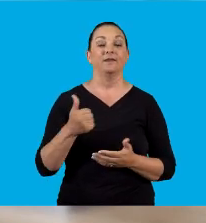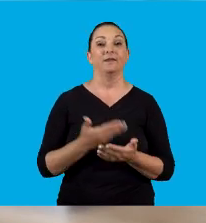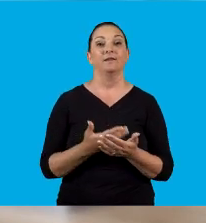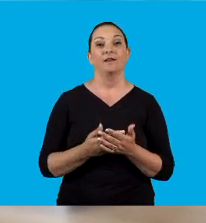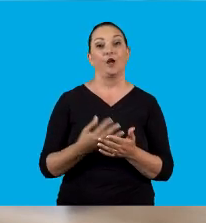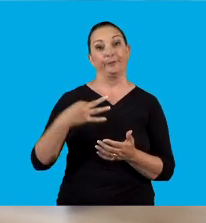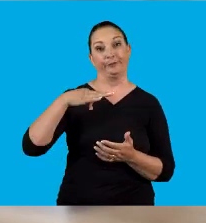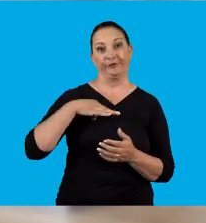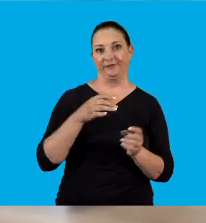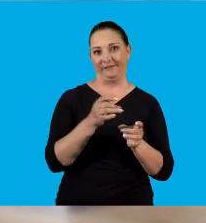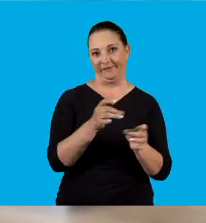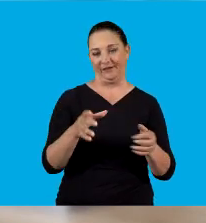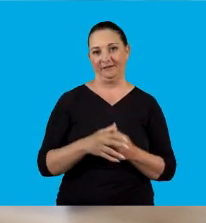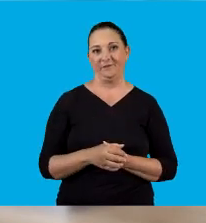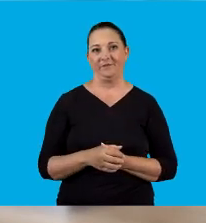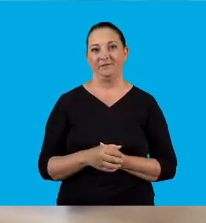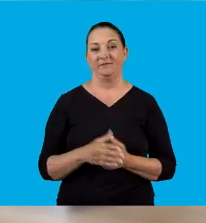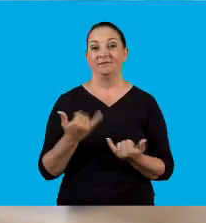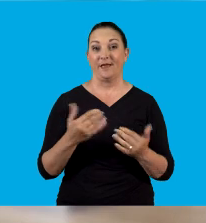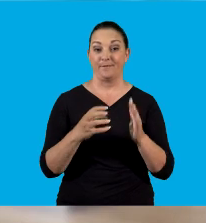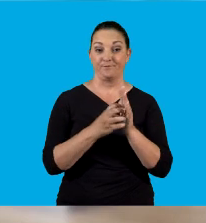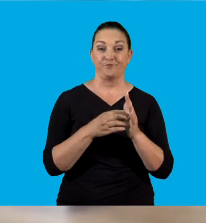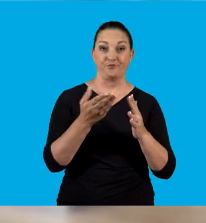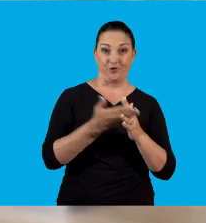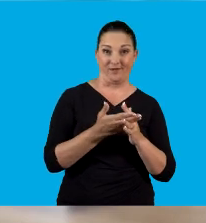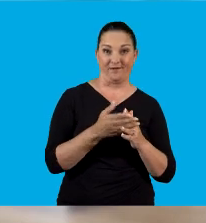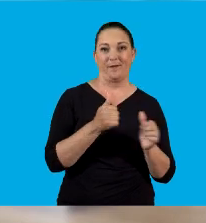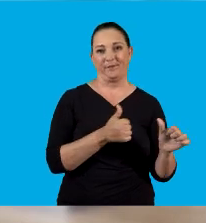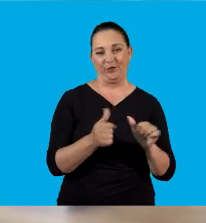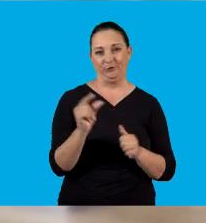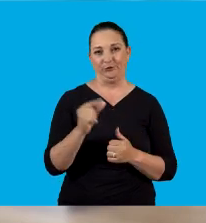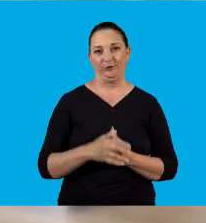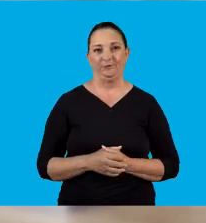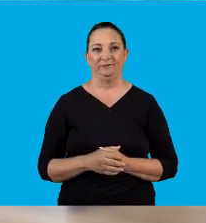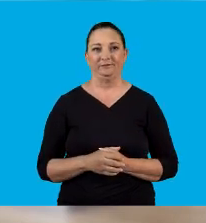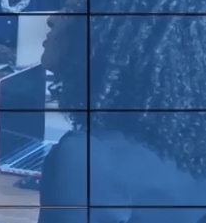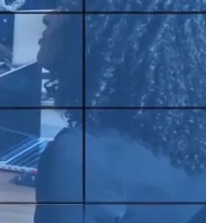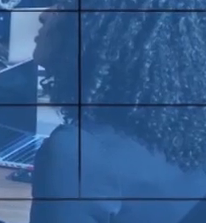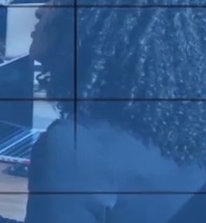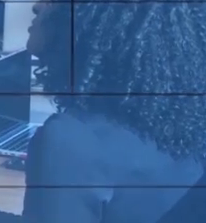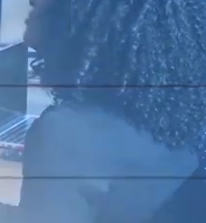automatically affects their profits. Now let's just go for a quick ad break and we will be back.